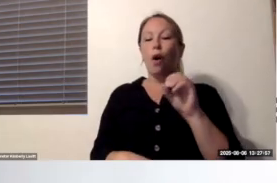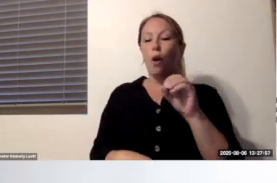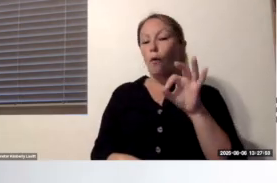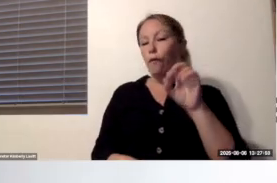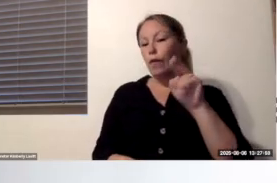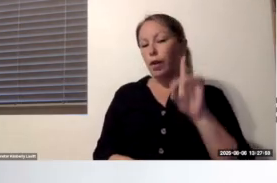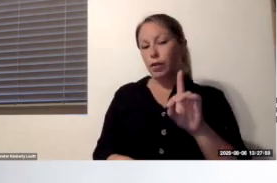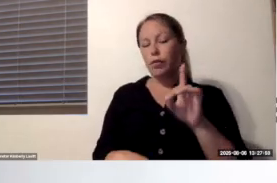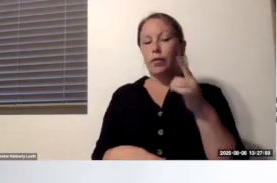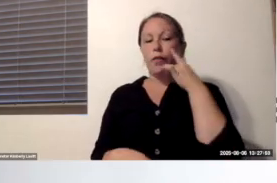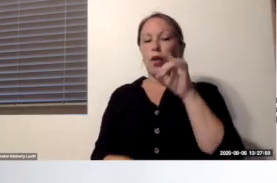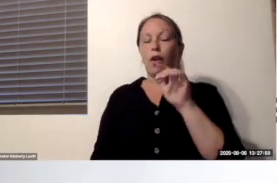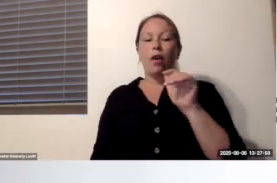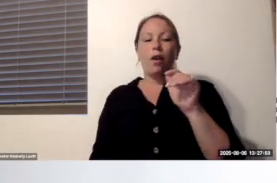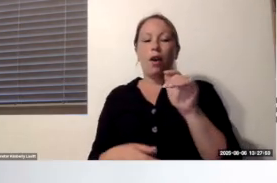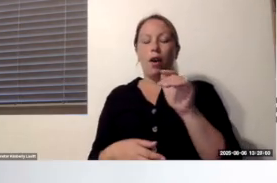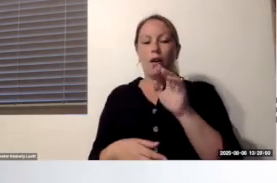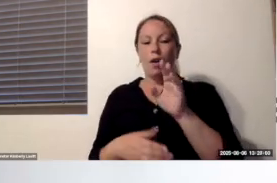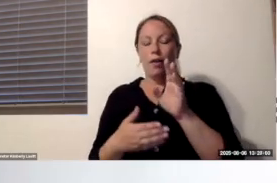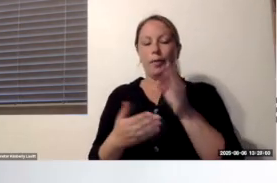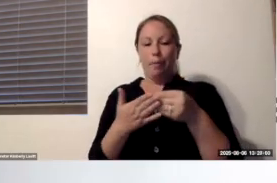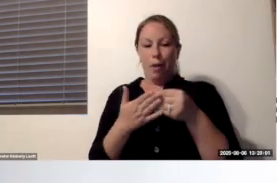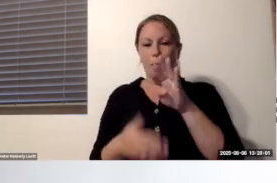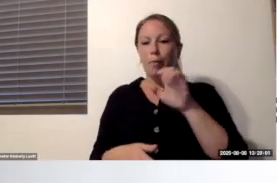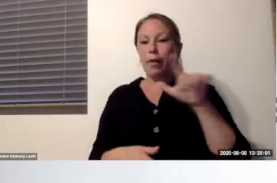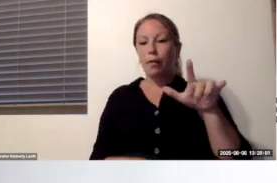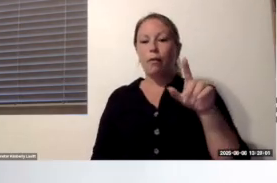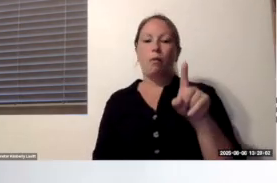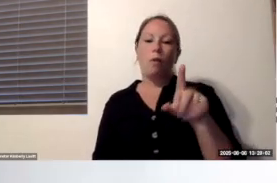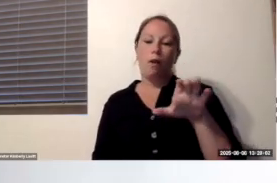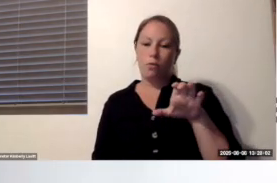Assembly Budget Bill 100.